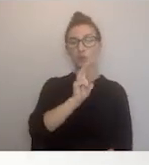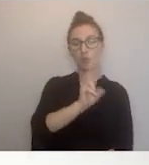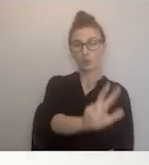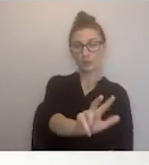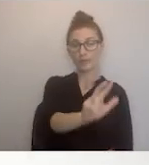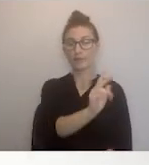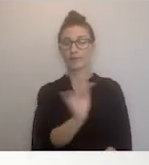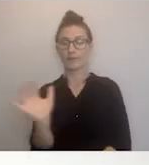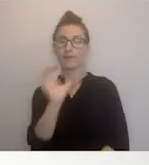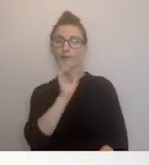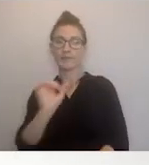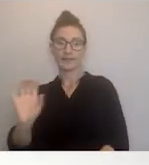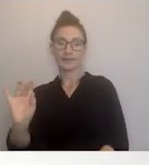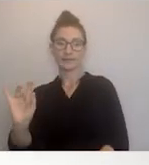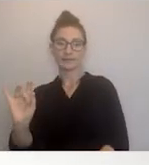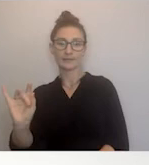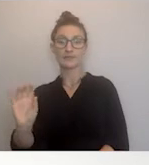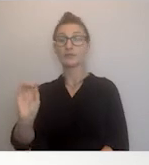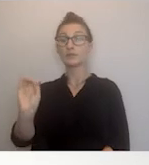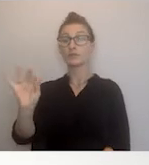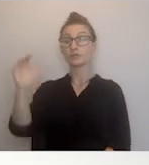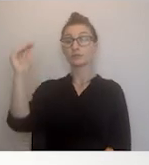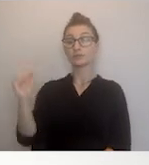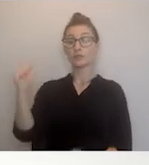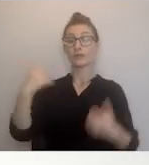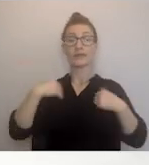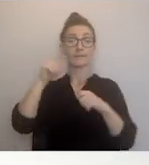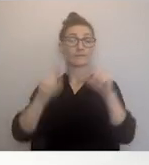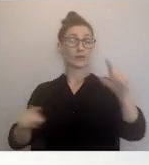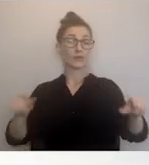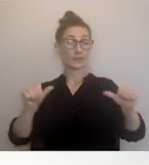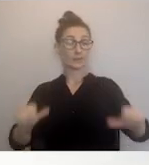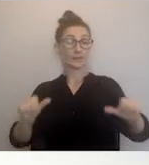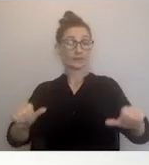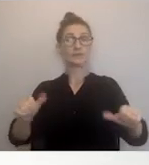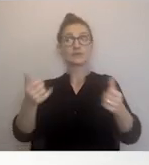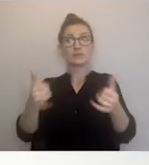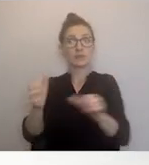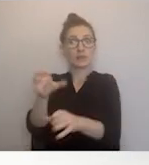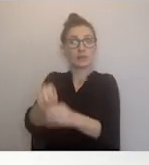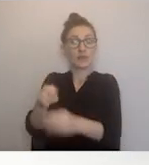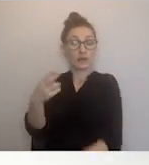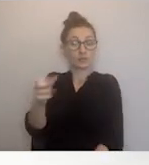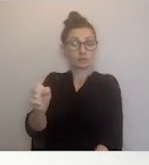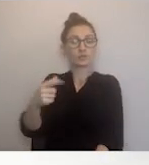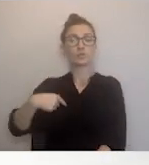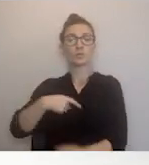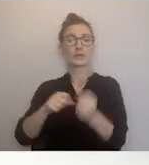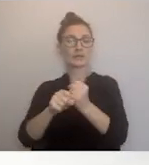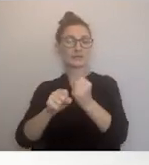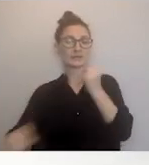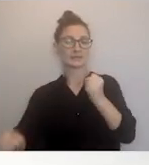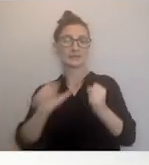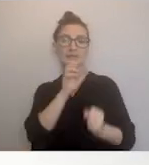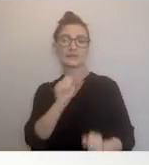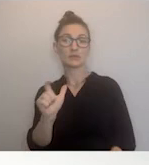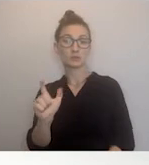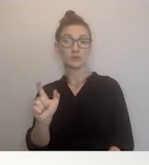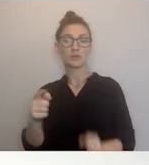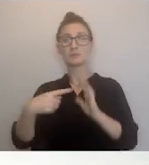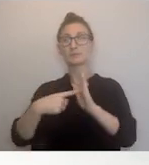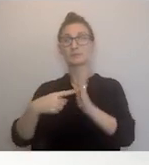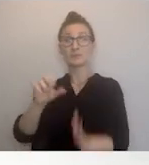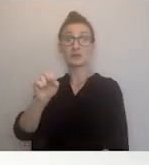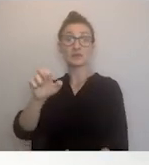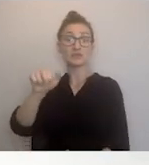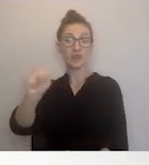students ages 3 through 18. If there is a student that has varying abilities who is still in high school, we extend that to 21.